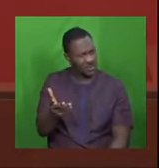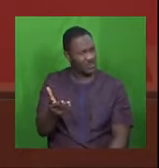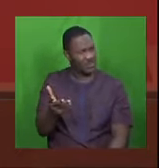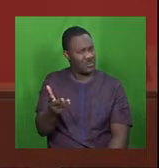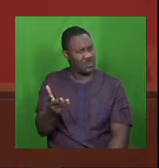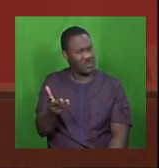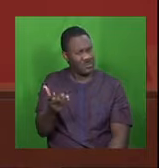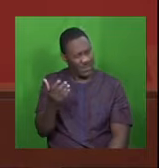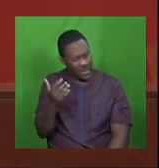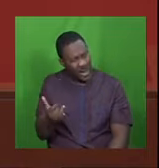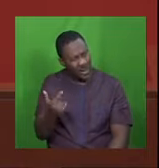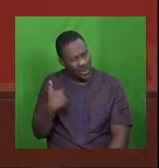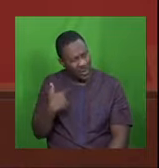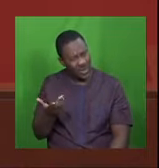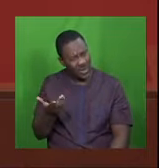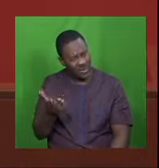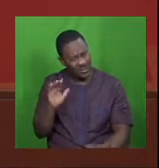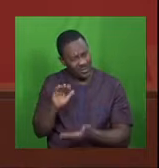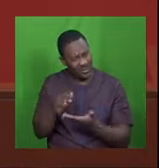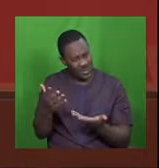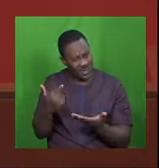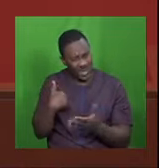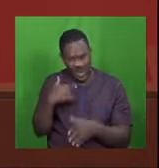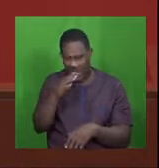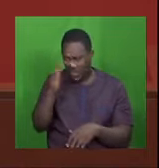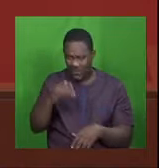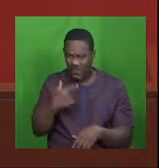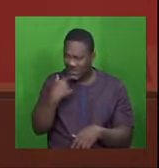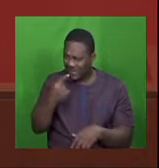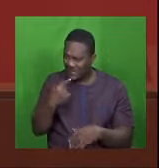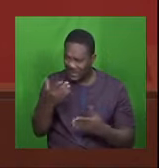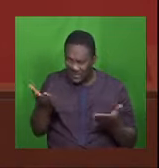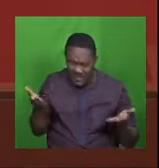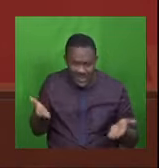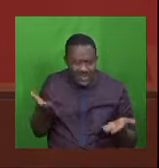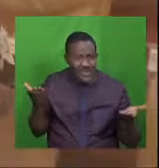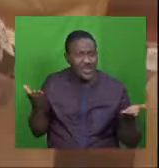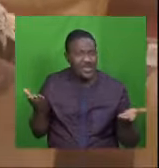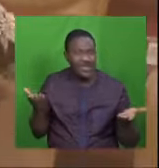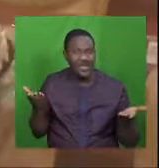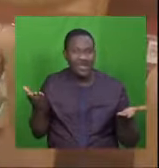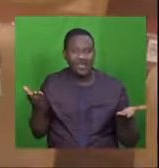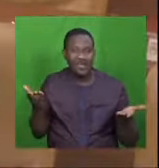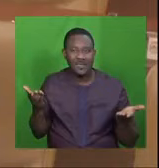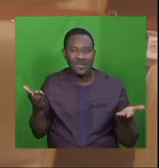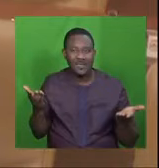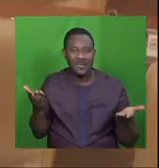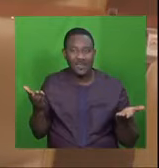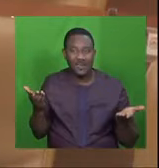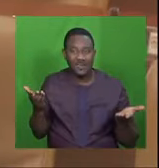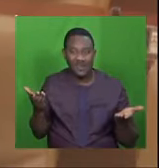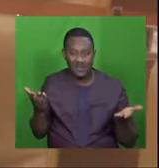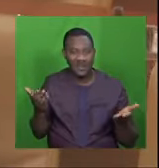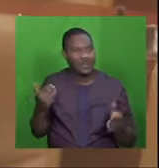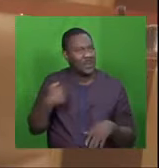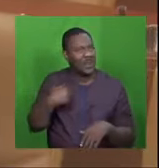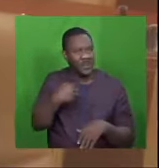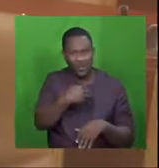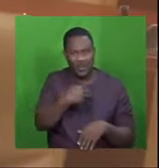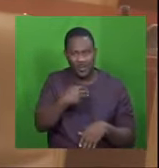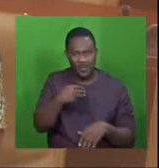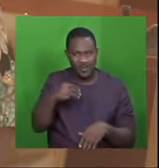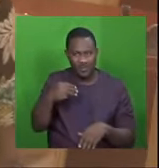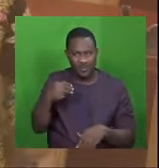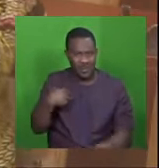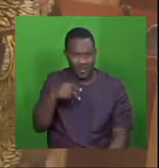now bringing it to 1%. I never said he said it in this House, but I said in as members of parliament. Yes, members of parliament. You are not in